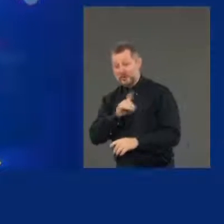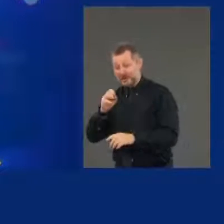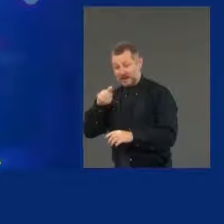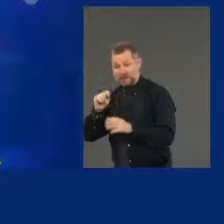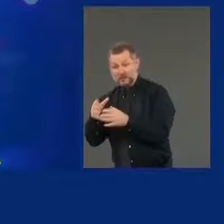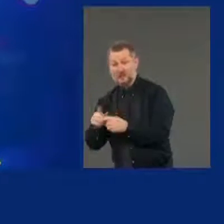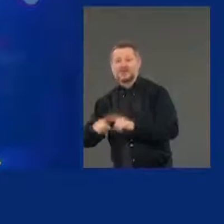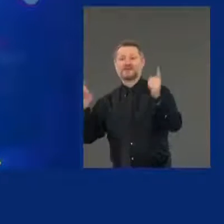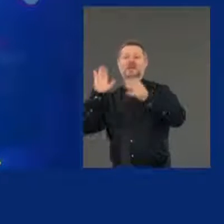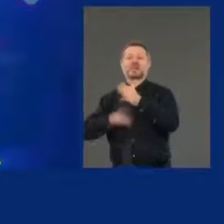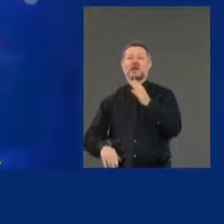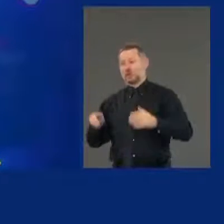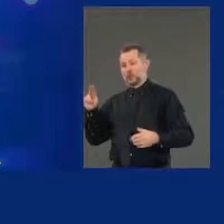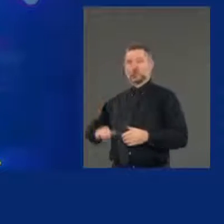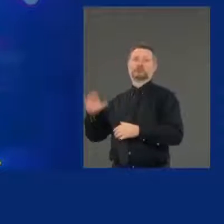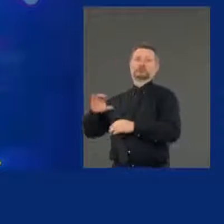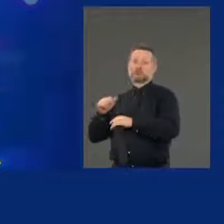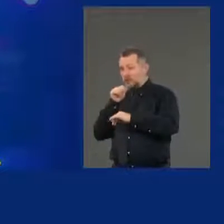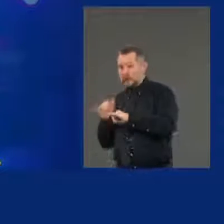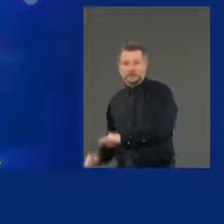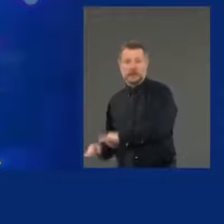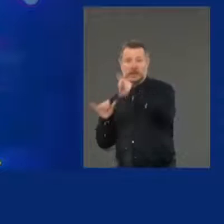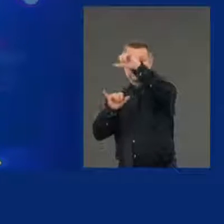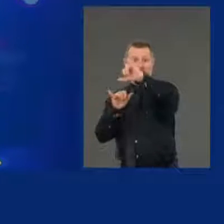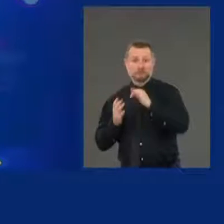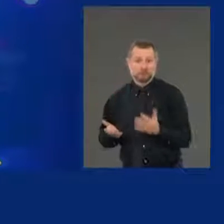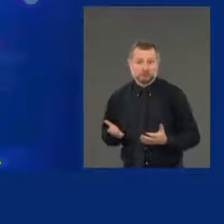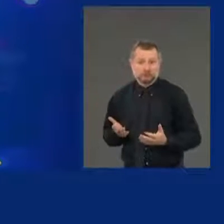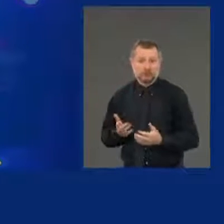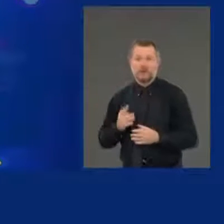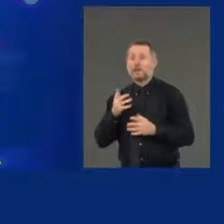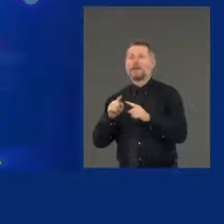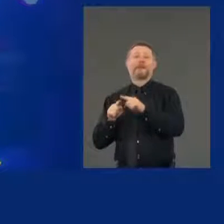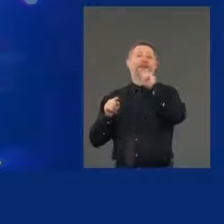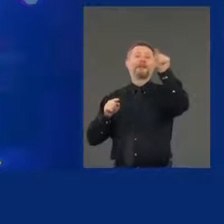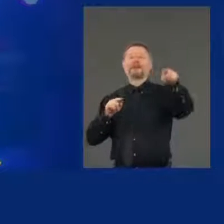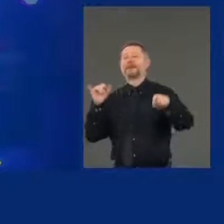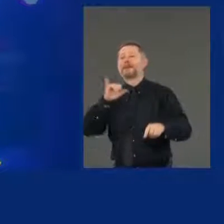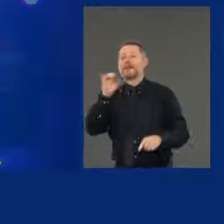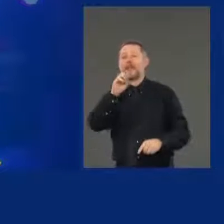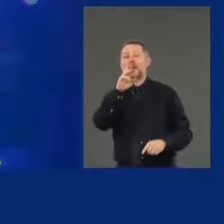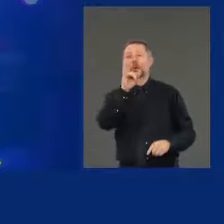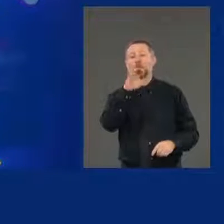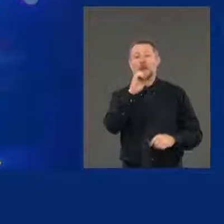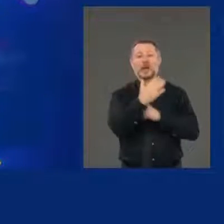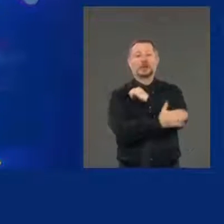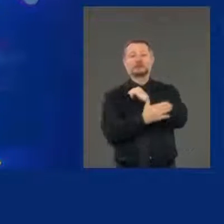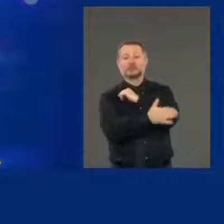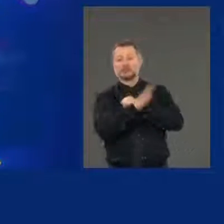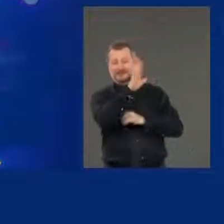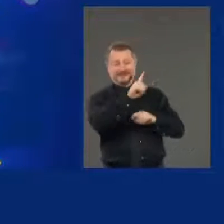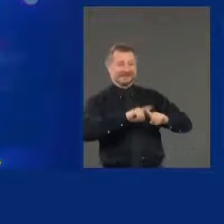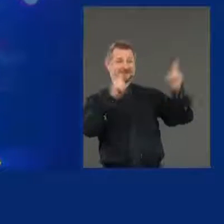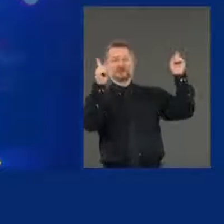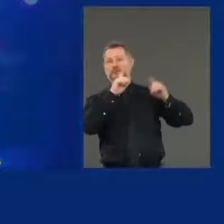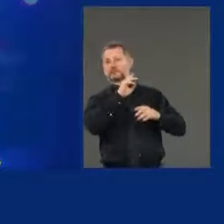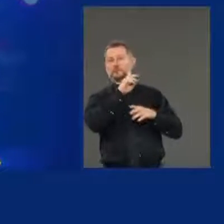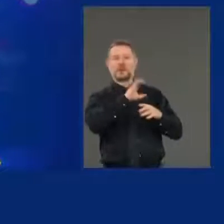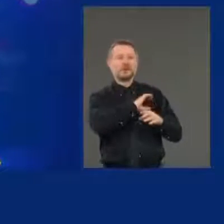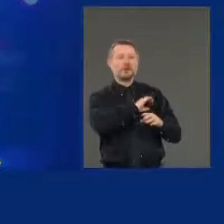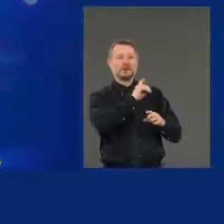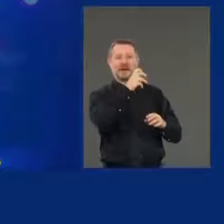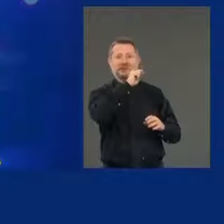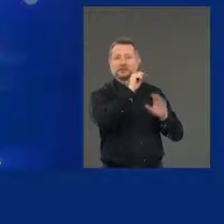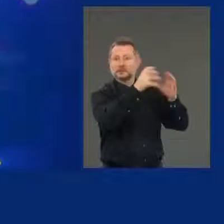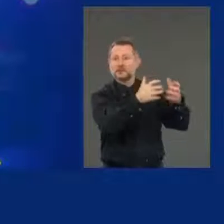City. Will want a different type of police department than Erie County. Different communities have different